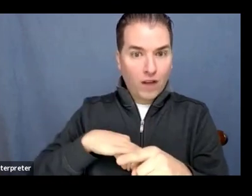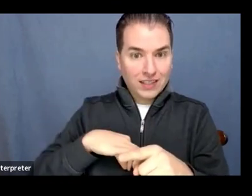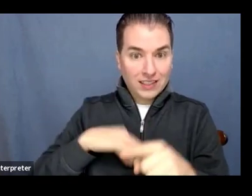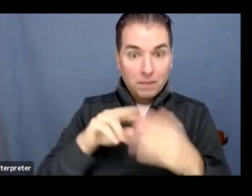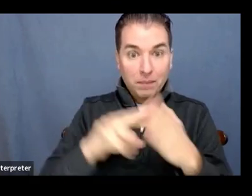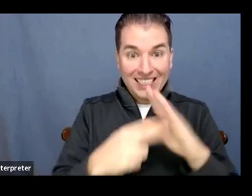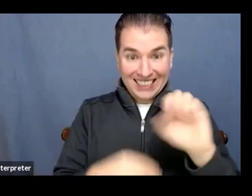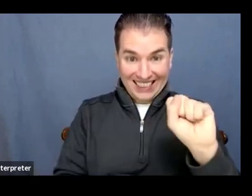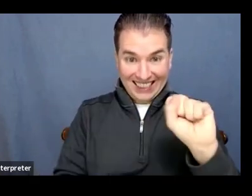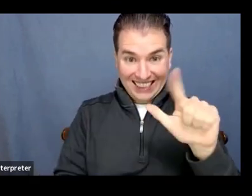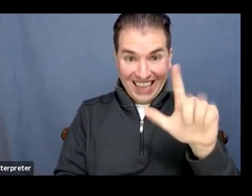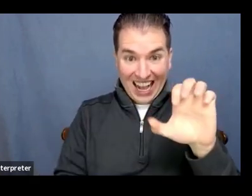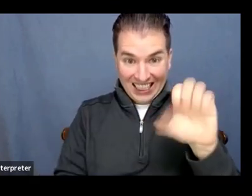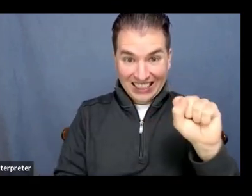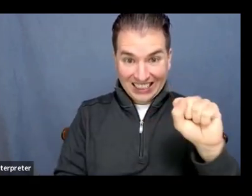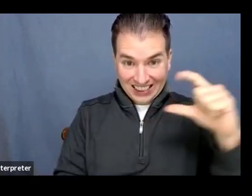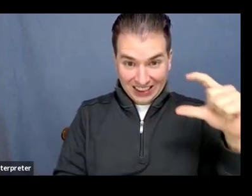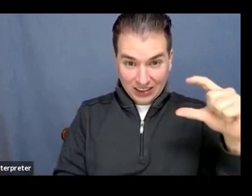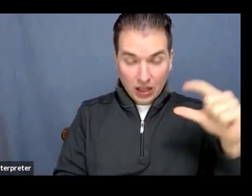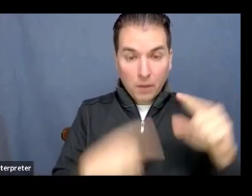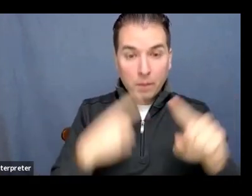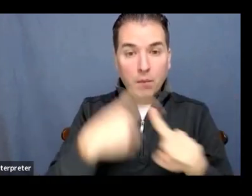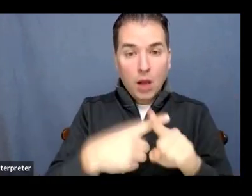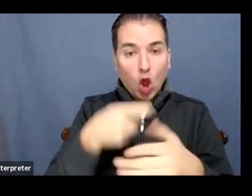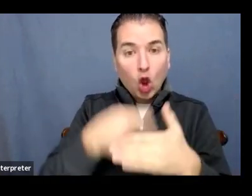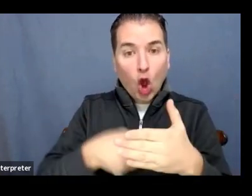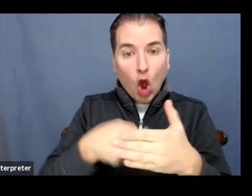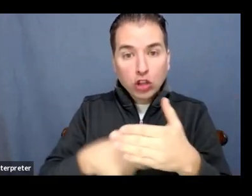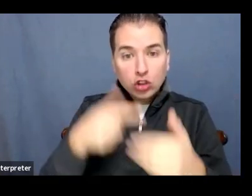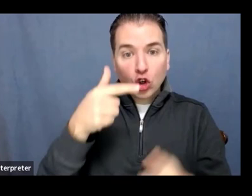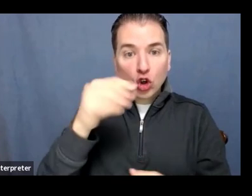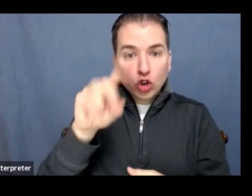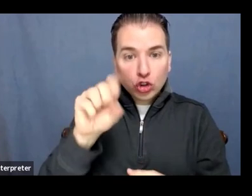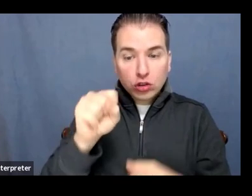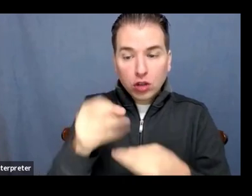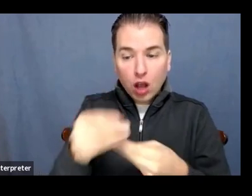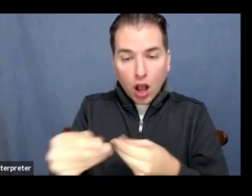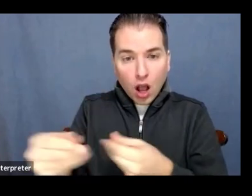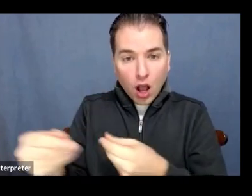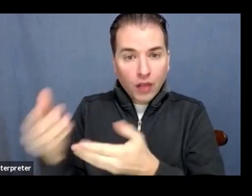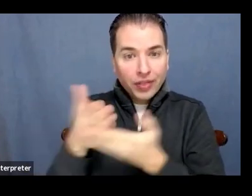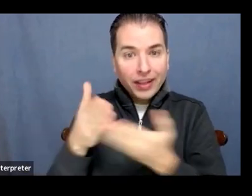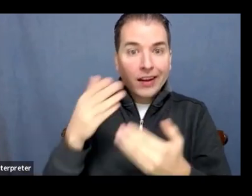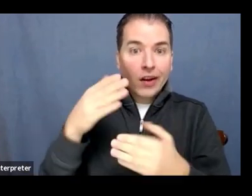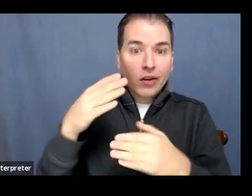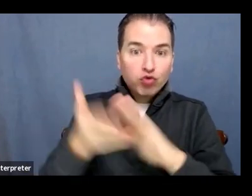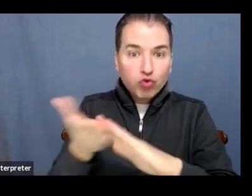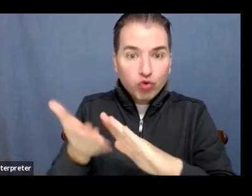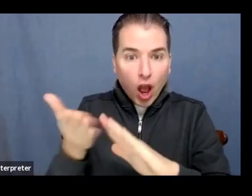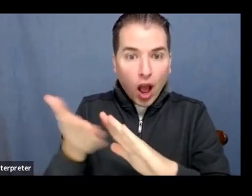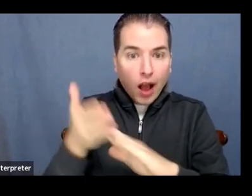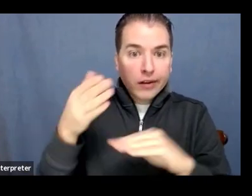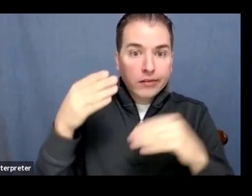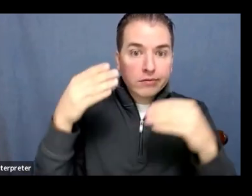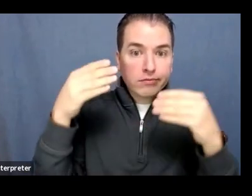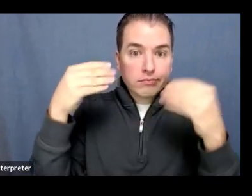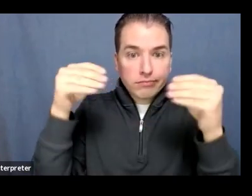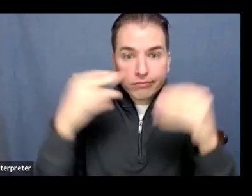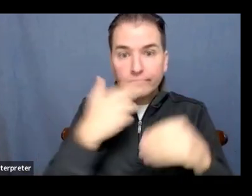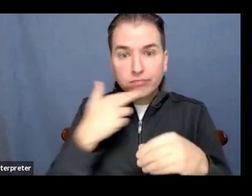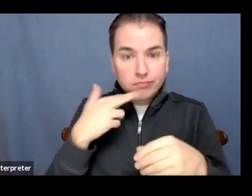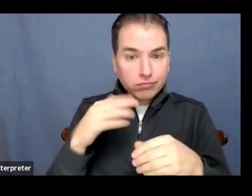cost of goods, the cost to deliver that product or service. So for my frozen yogurt shop, the other